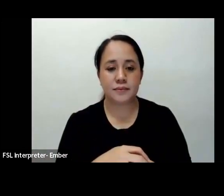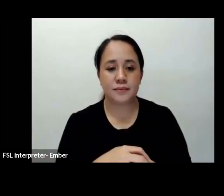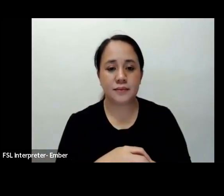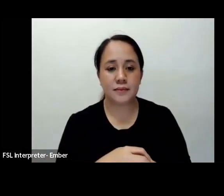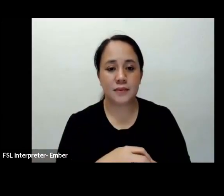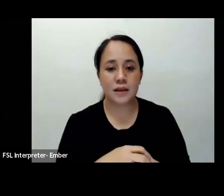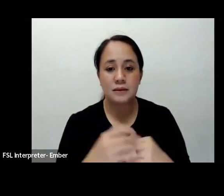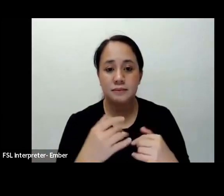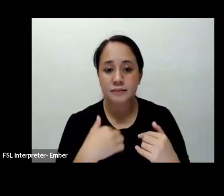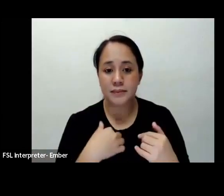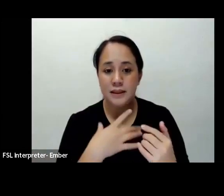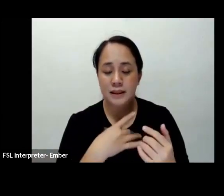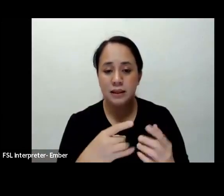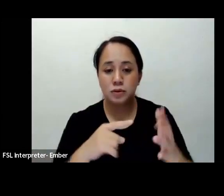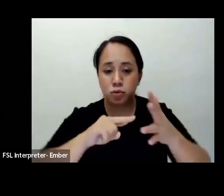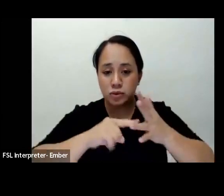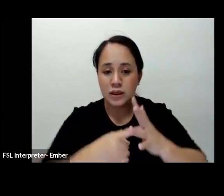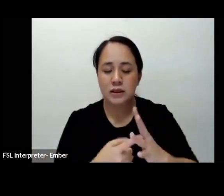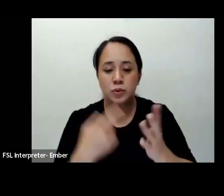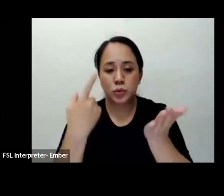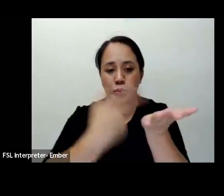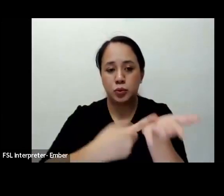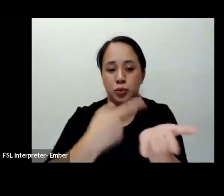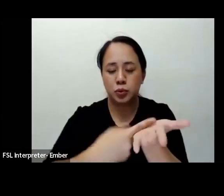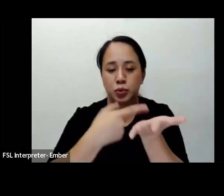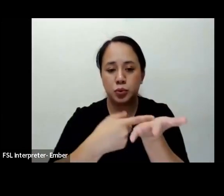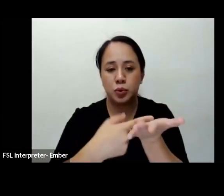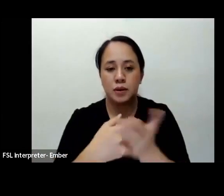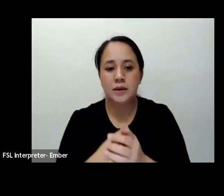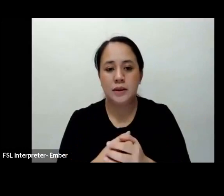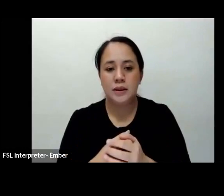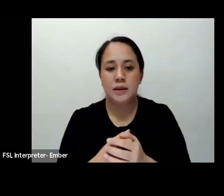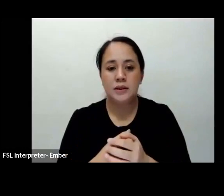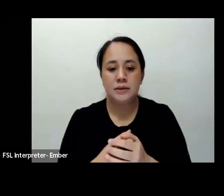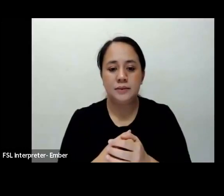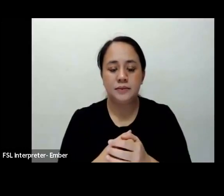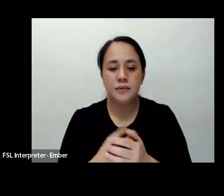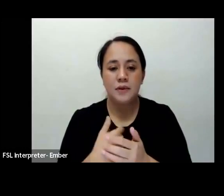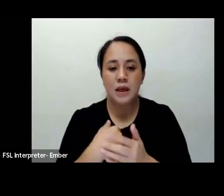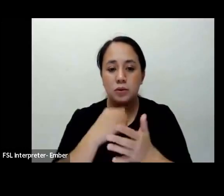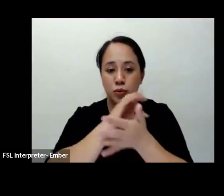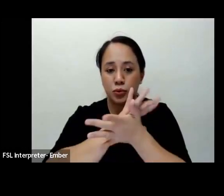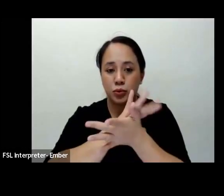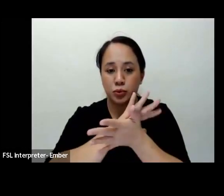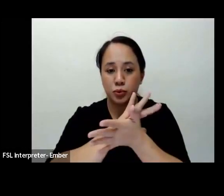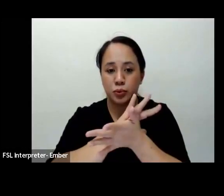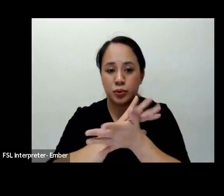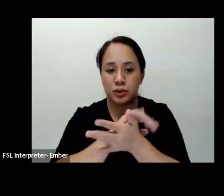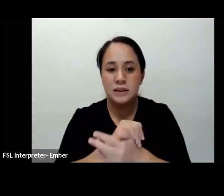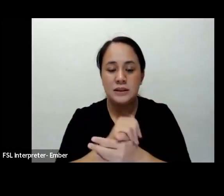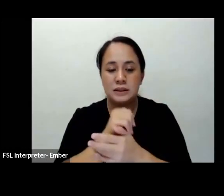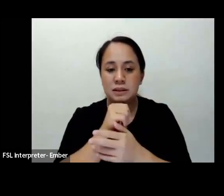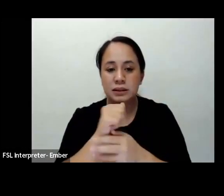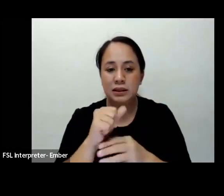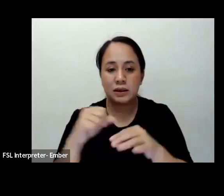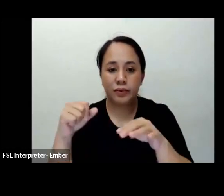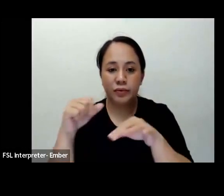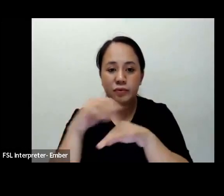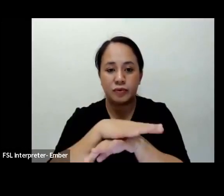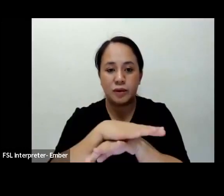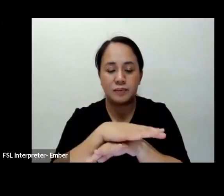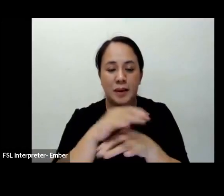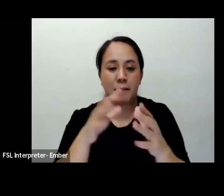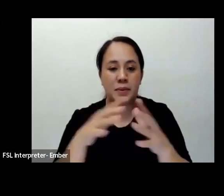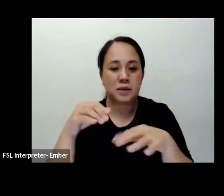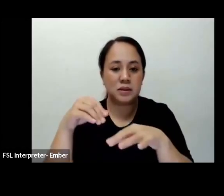I'd like to begin by discussing the fact that COVID did not have an effect, a great